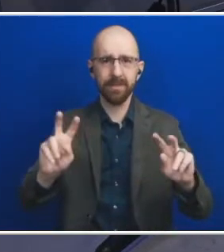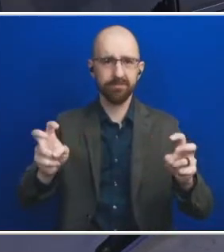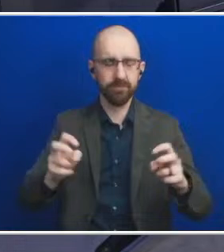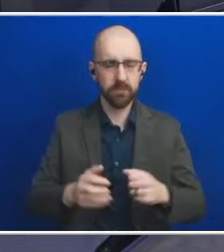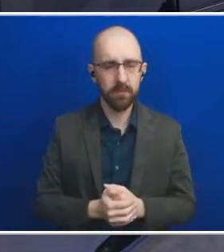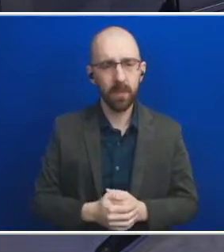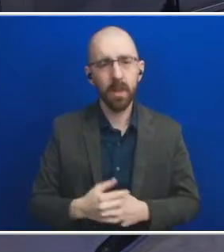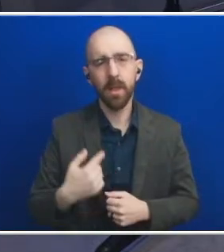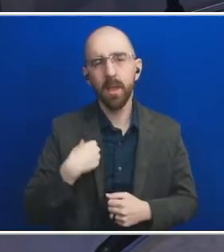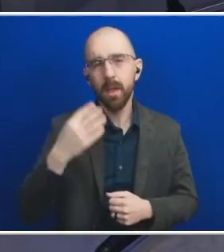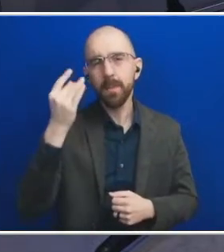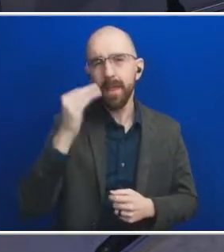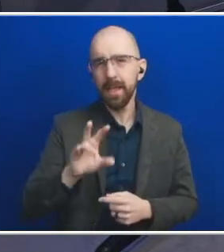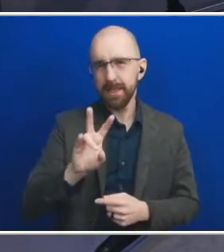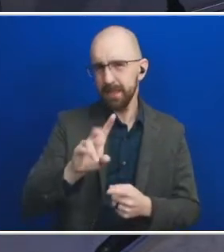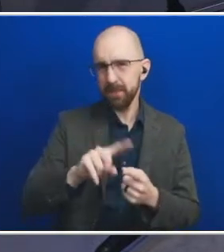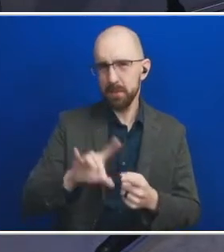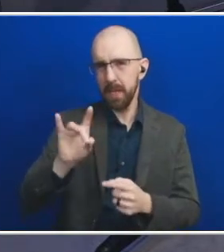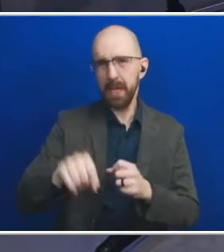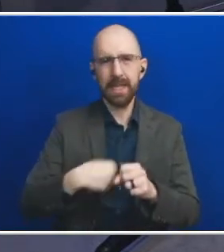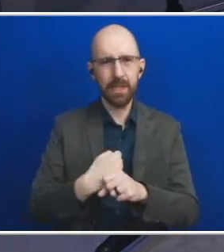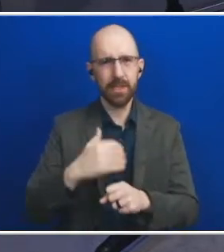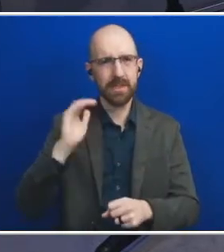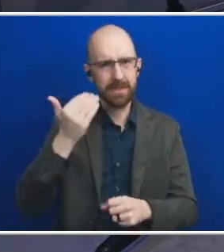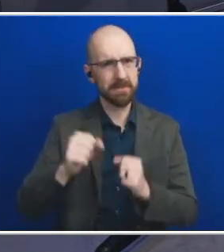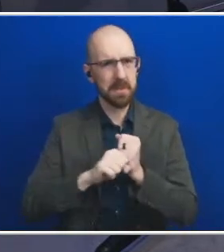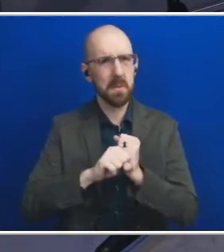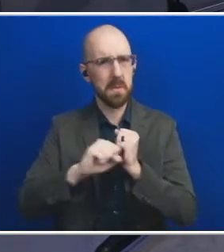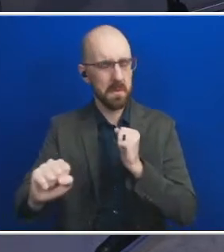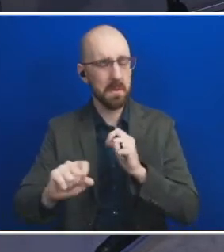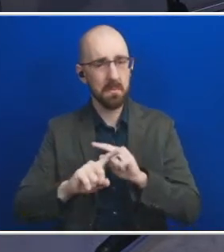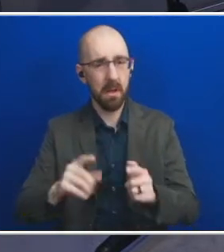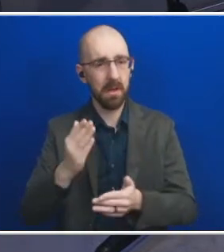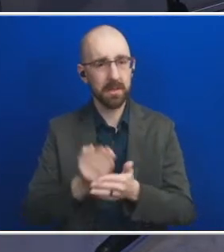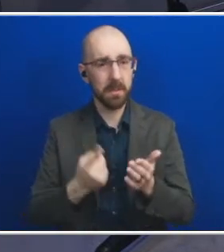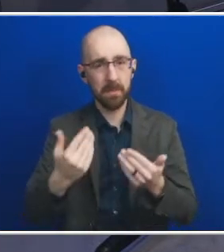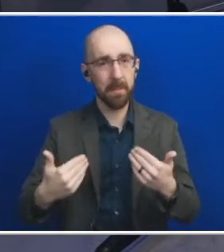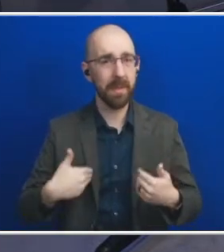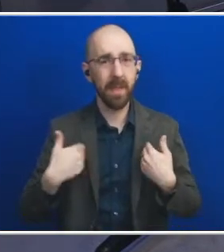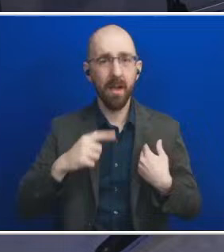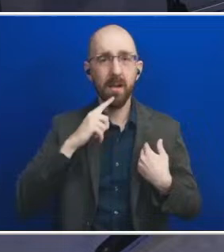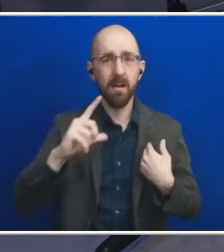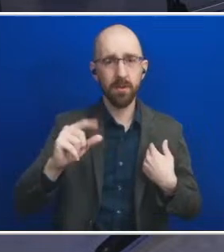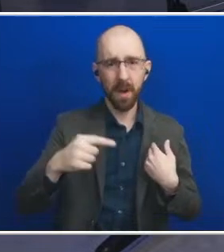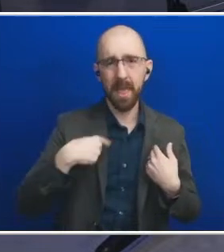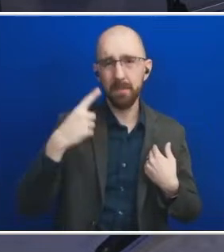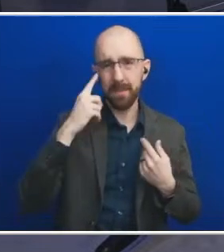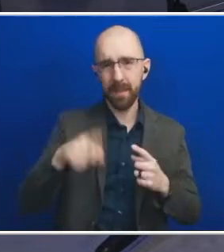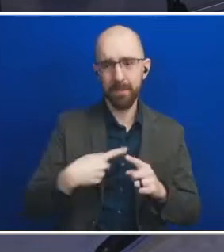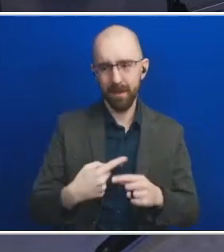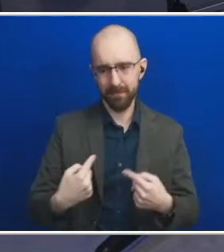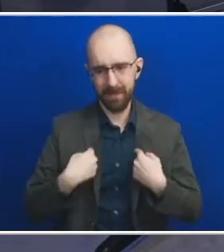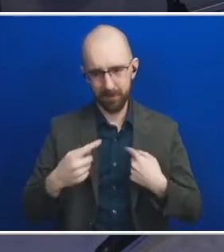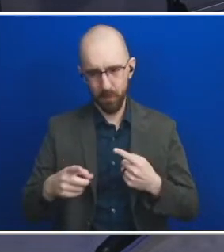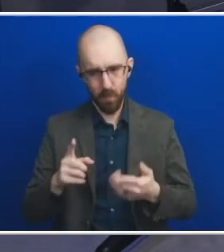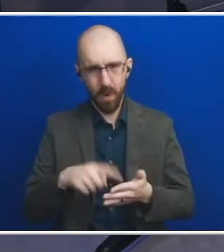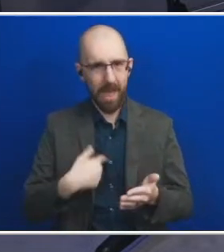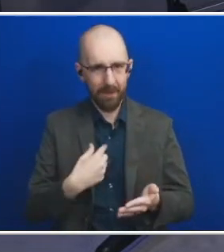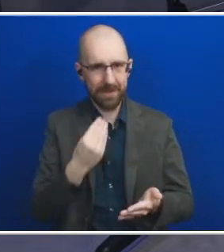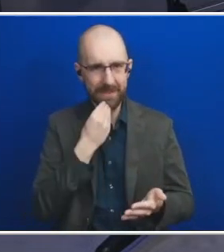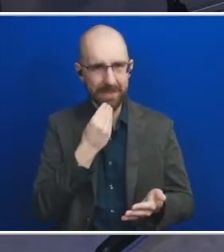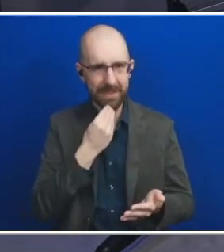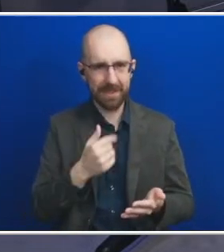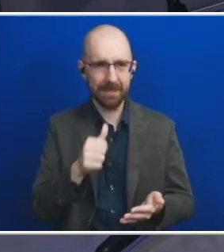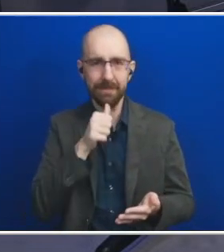8 years, that seems a little lengthy, but somebody maybe in their young 20s, I'm kind of thinking about what I was eating in my young 20s, maybe not the best of diets.